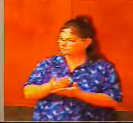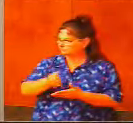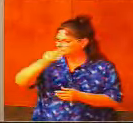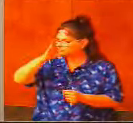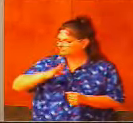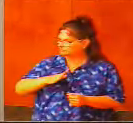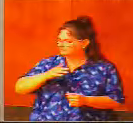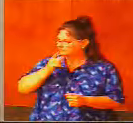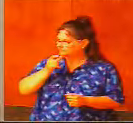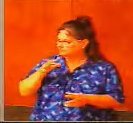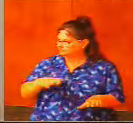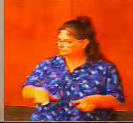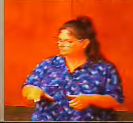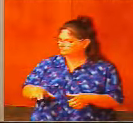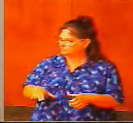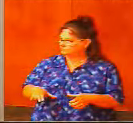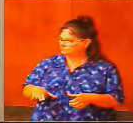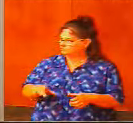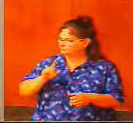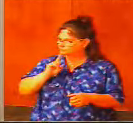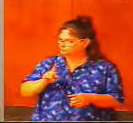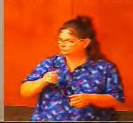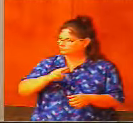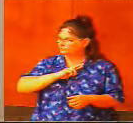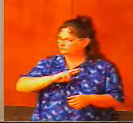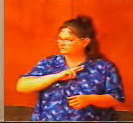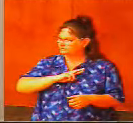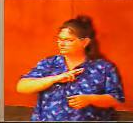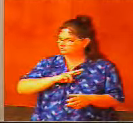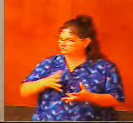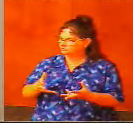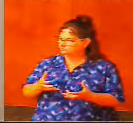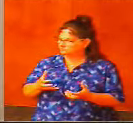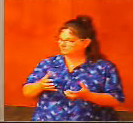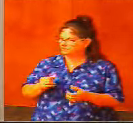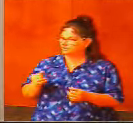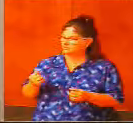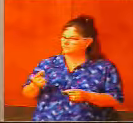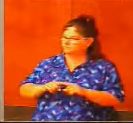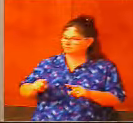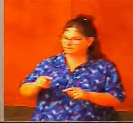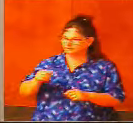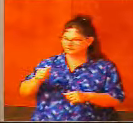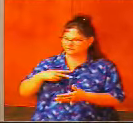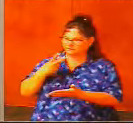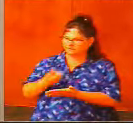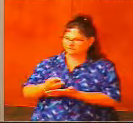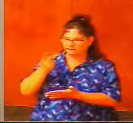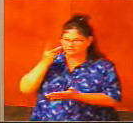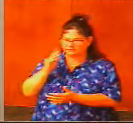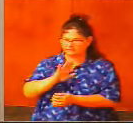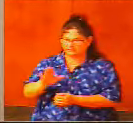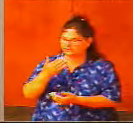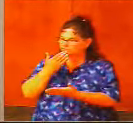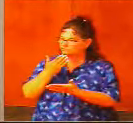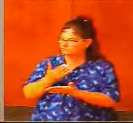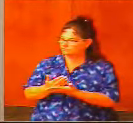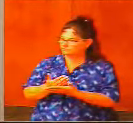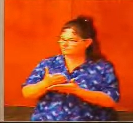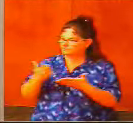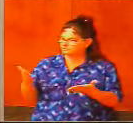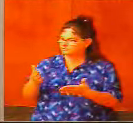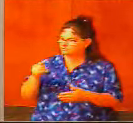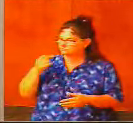were championing the cause of true religion, while all the time they failed to see that their goodness was largely